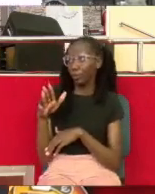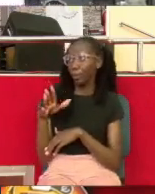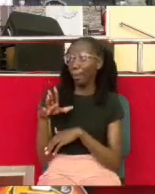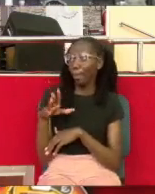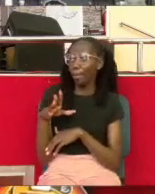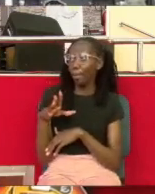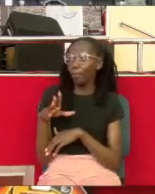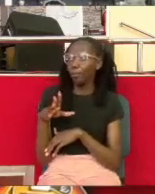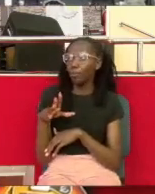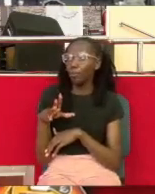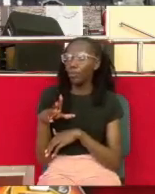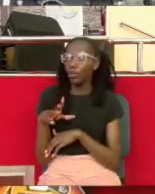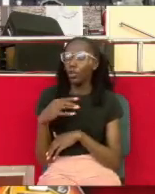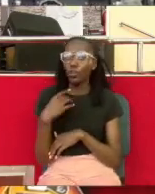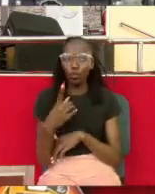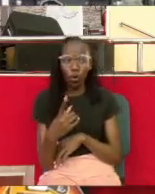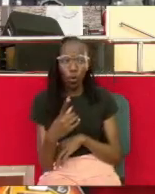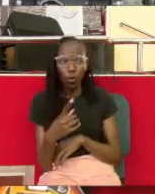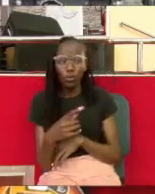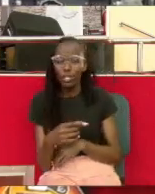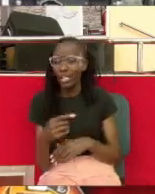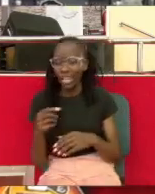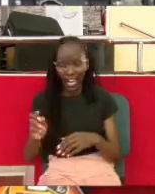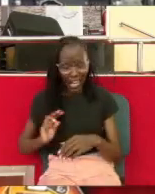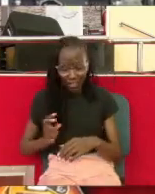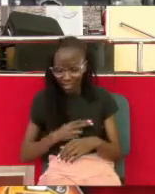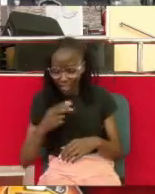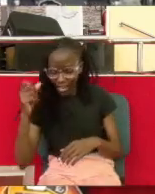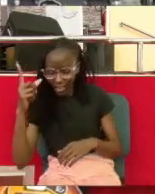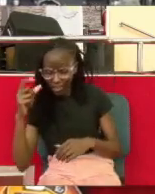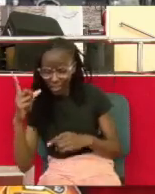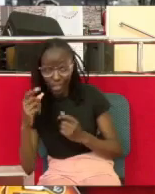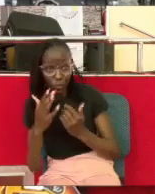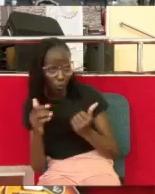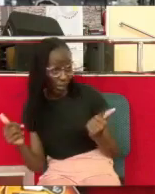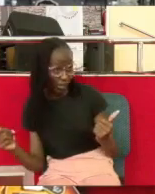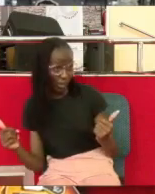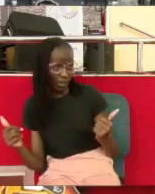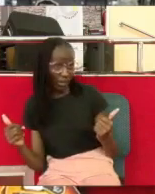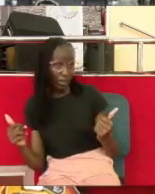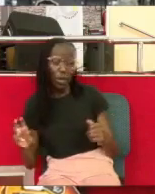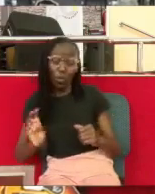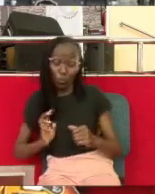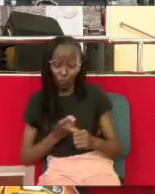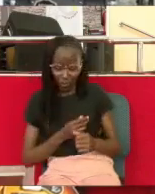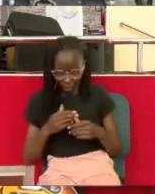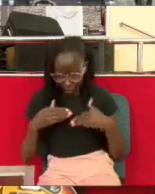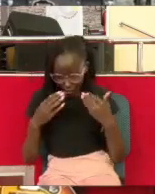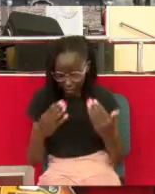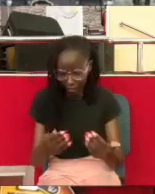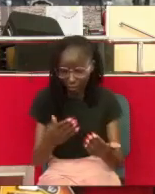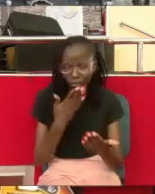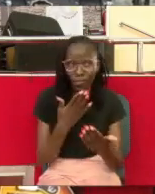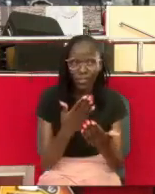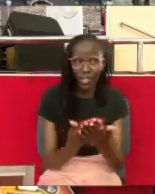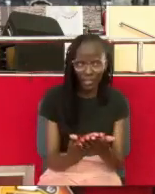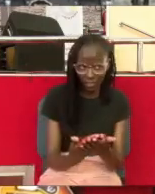And therefore, for us to be able to understand this, we give thanks that ushers